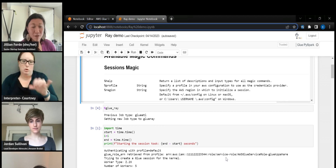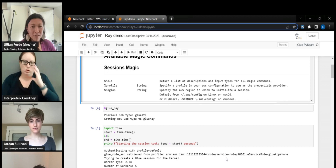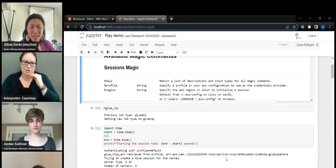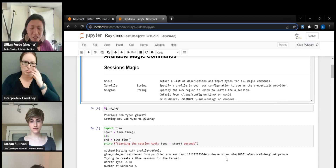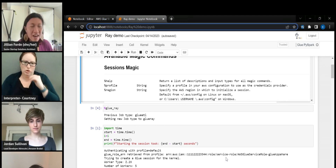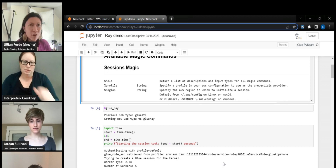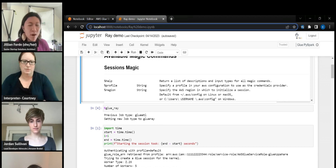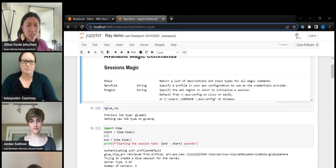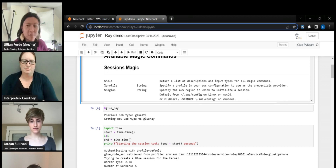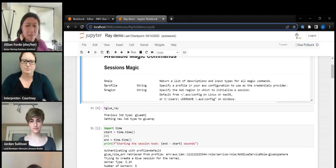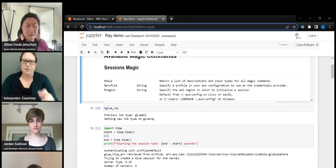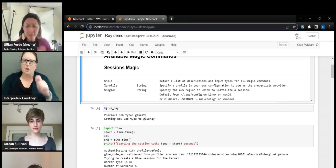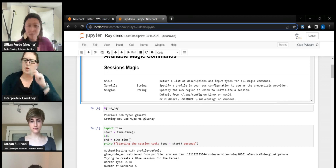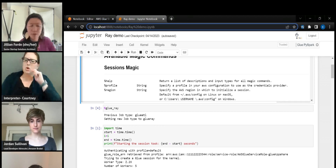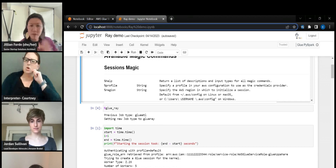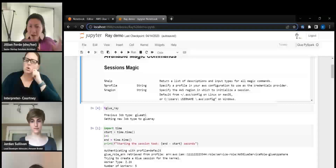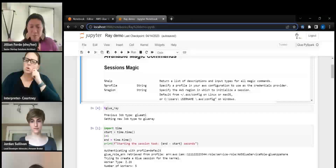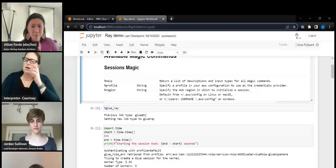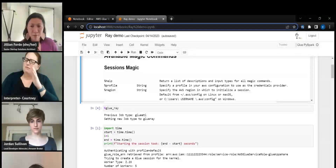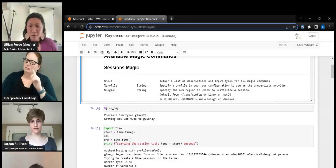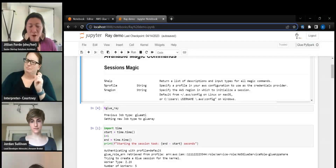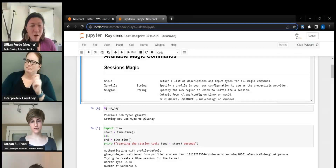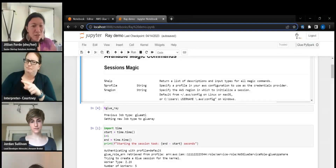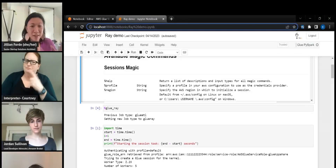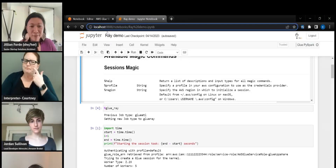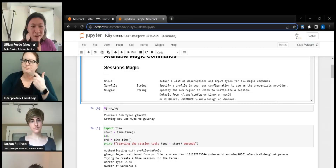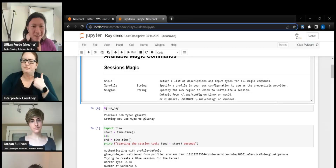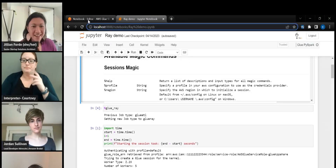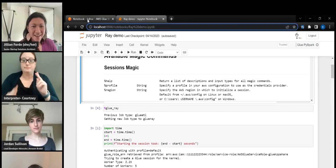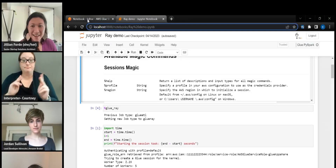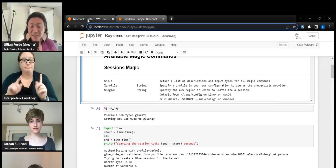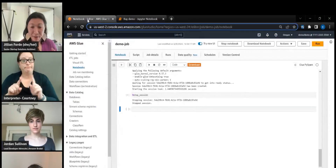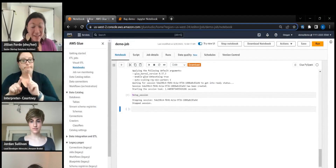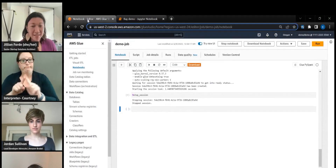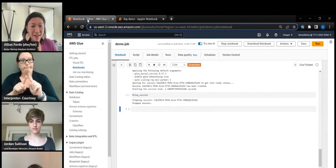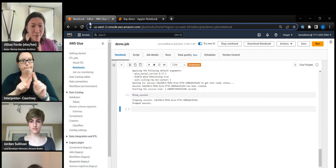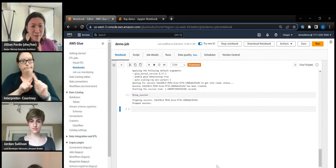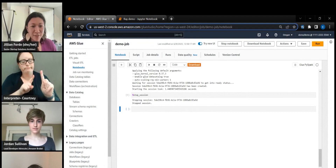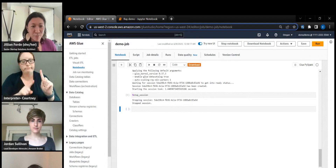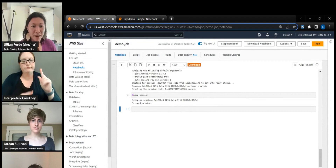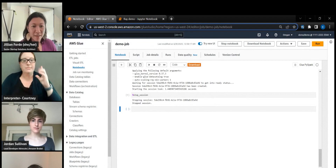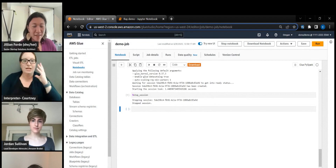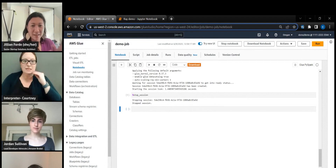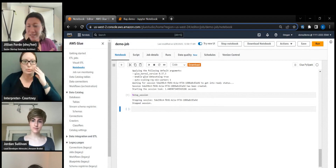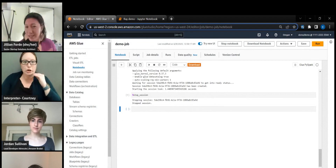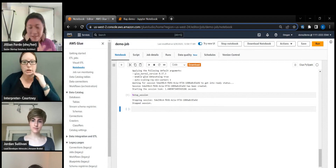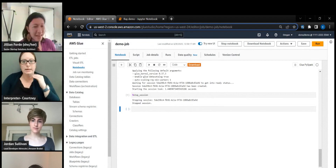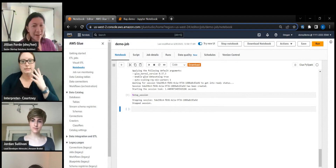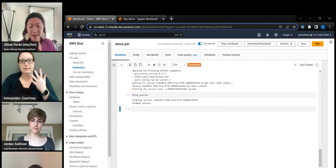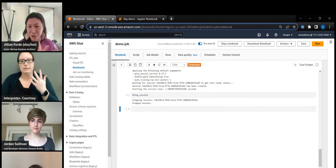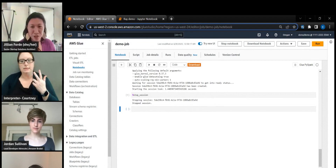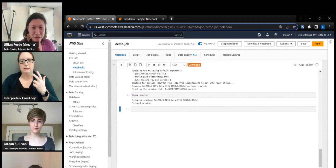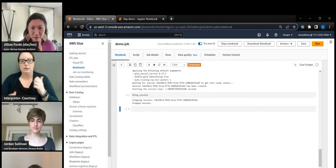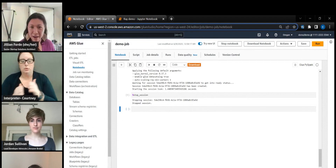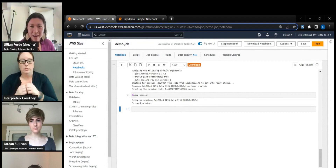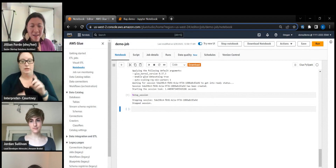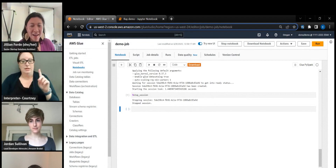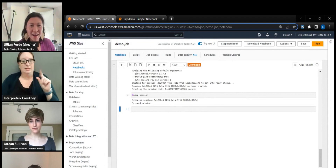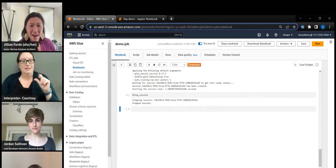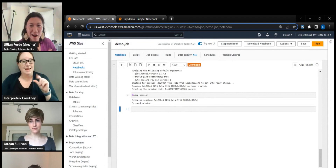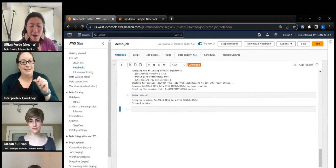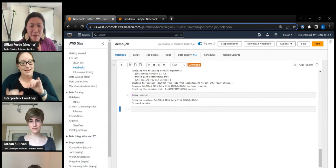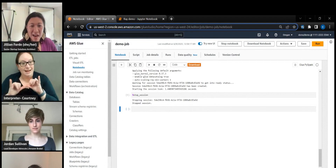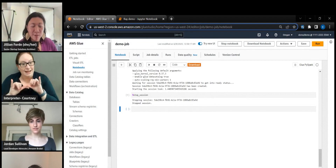Really cool. Kinshuk, I have a question, because we've got people of all different experience levels with data